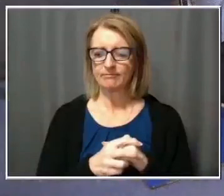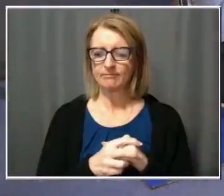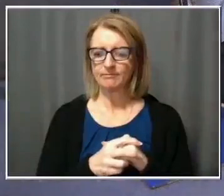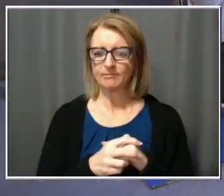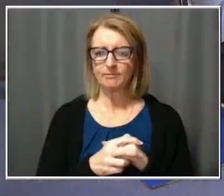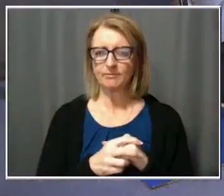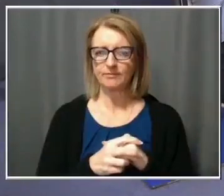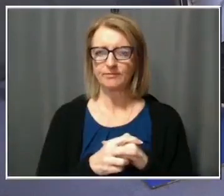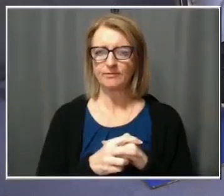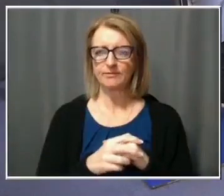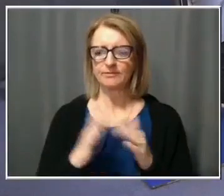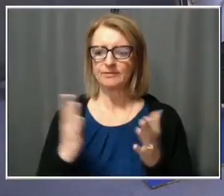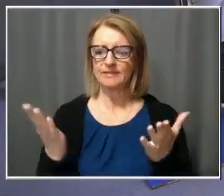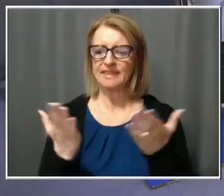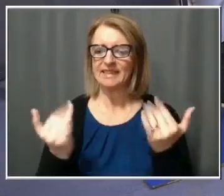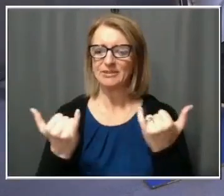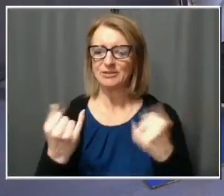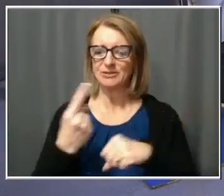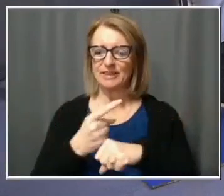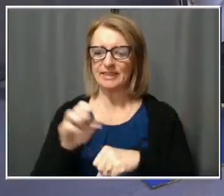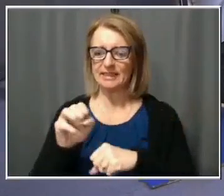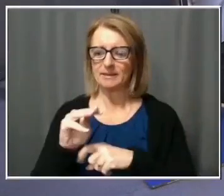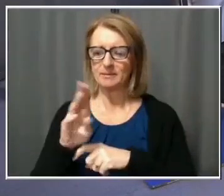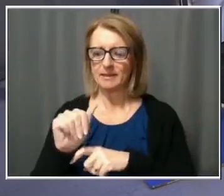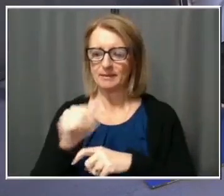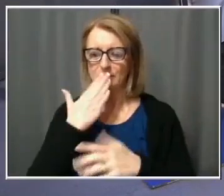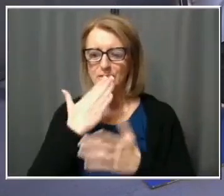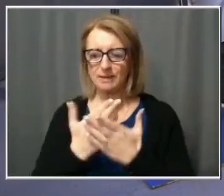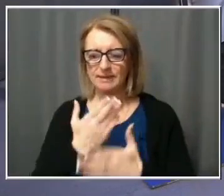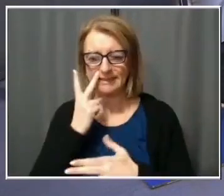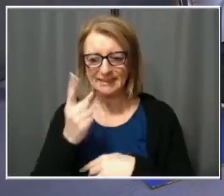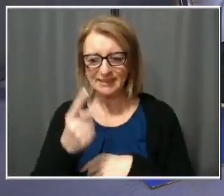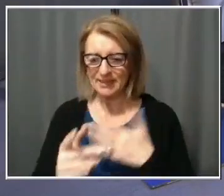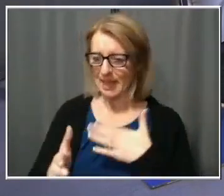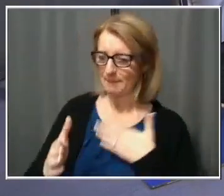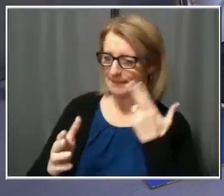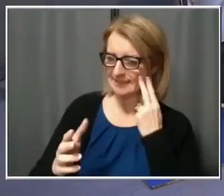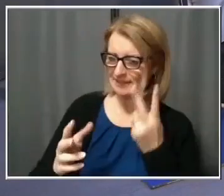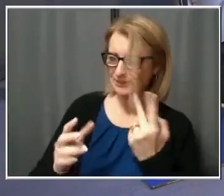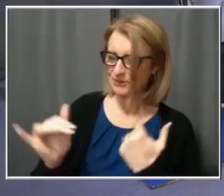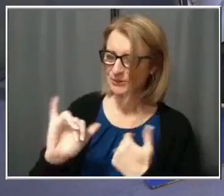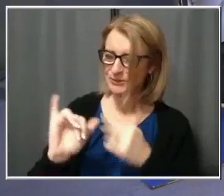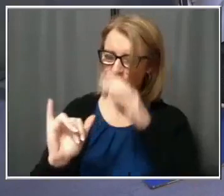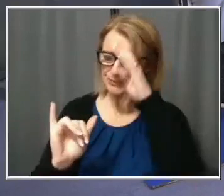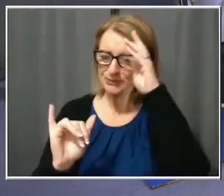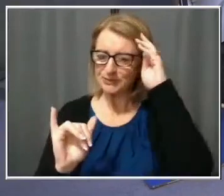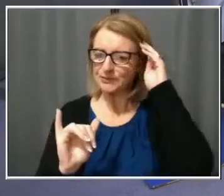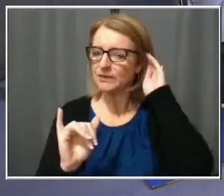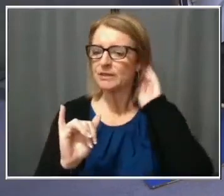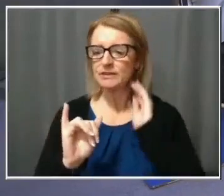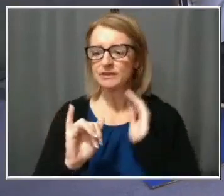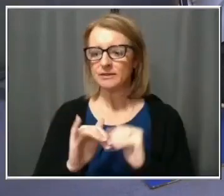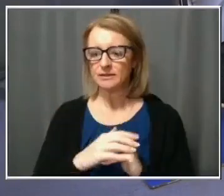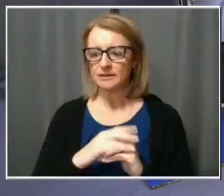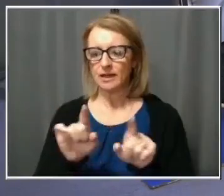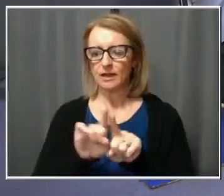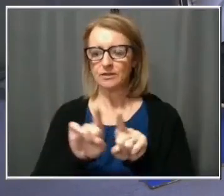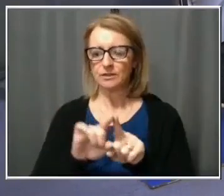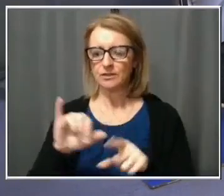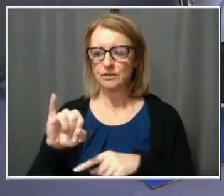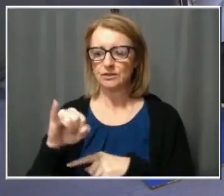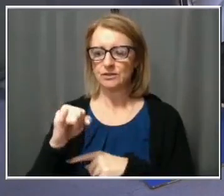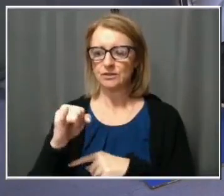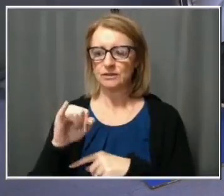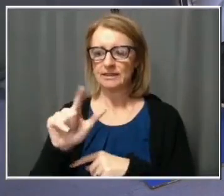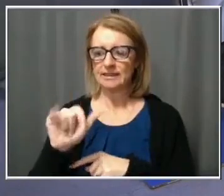And she's here in studio with us this morning. Emma, good to see you. Yes, you too. Thanks for having me. Yes, for sure. And we're also joined by Dr. Lisa Vopat, a